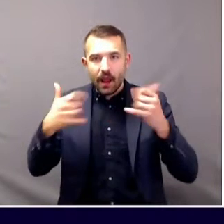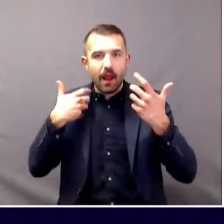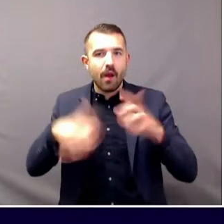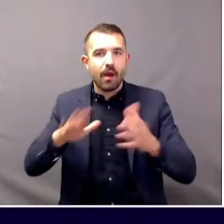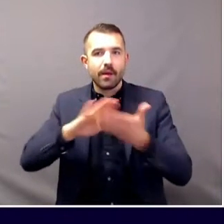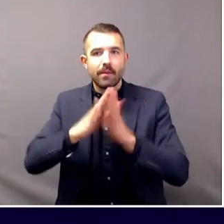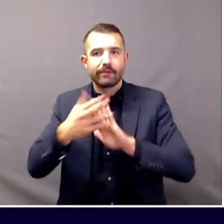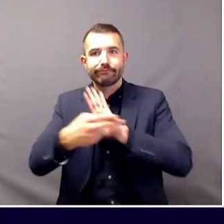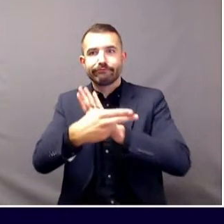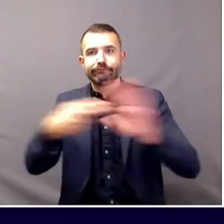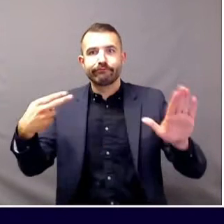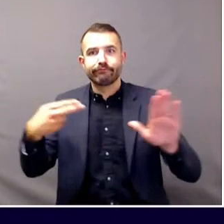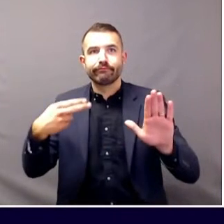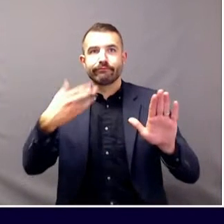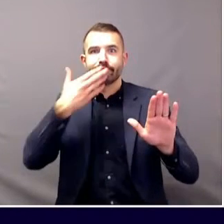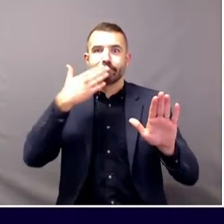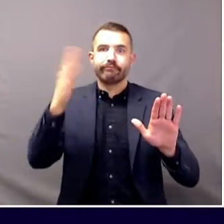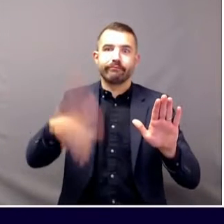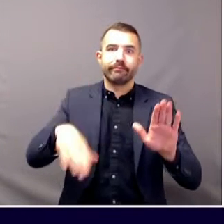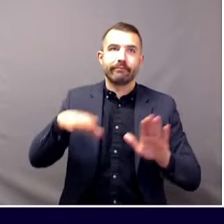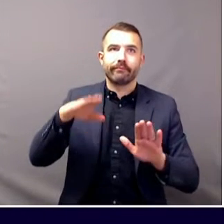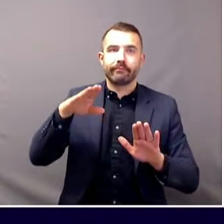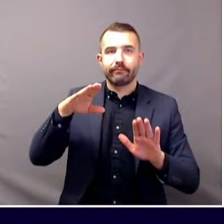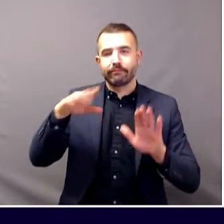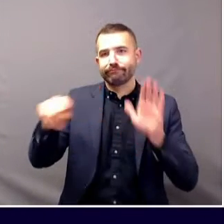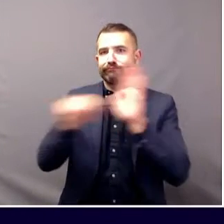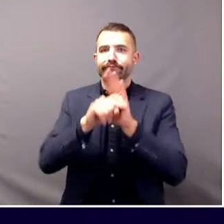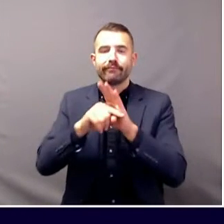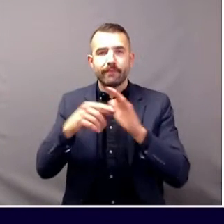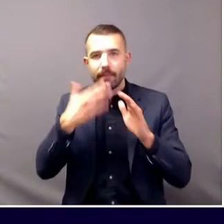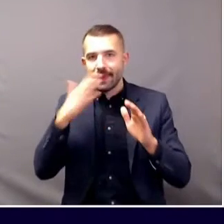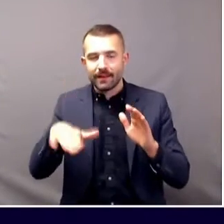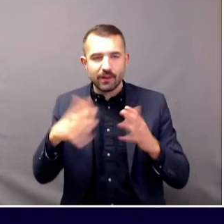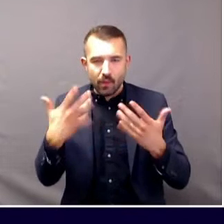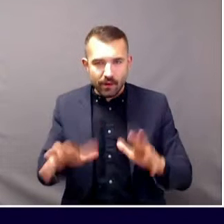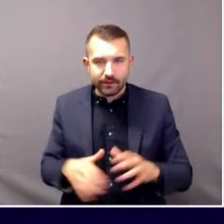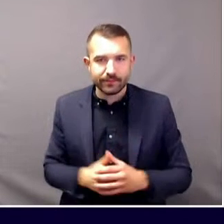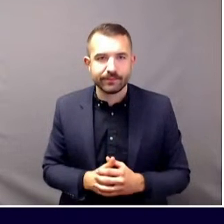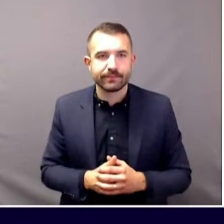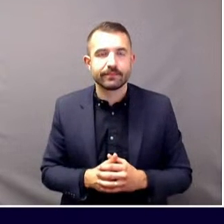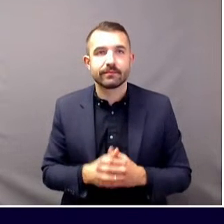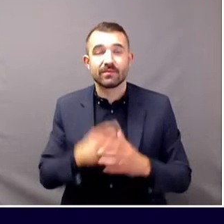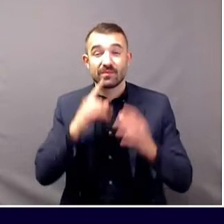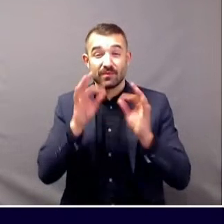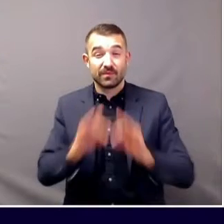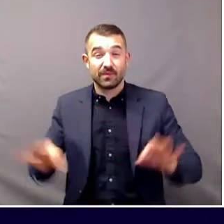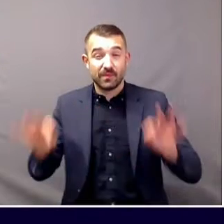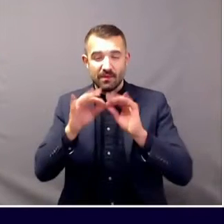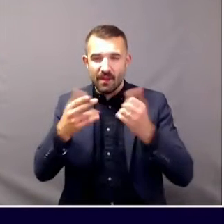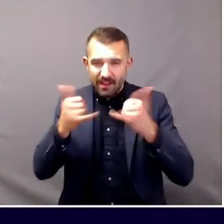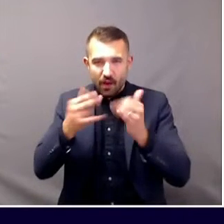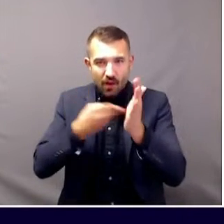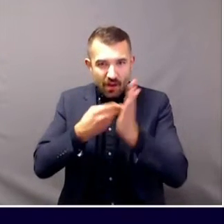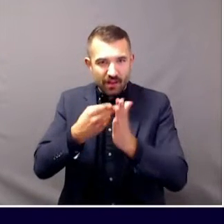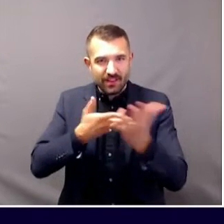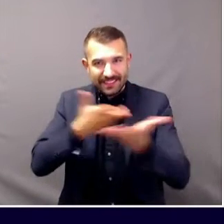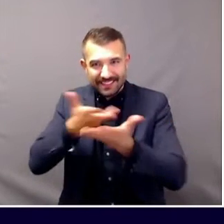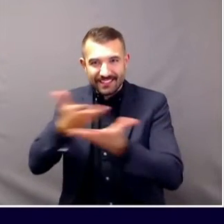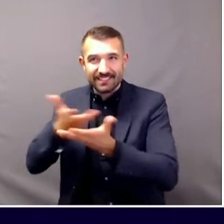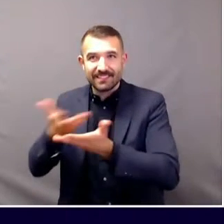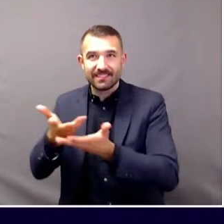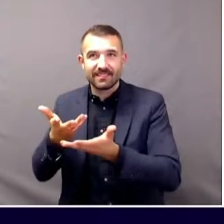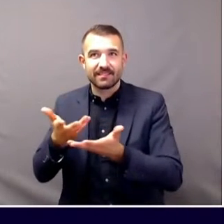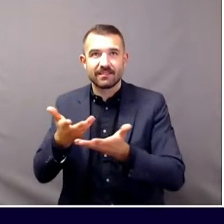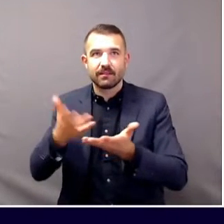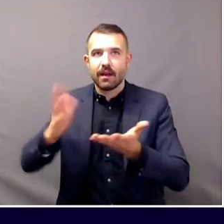seen that emerge in large measure in a pattern yet, but it is a concern that